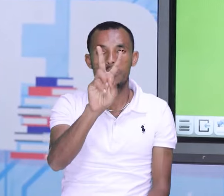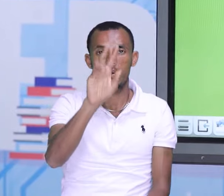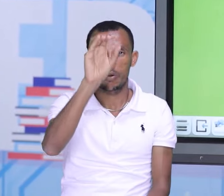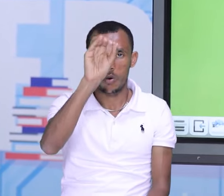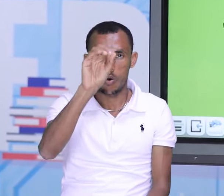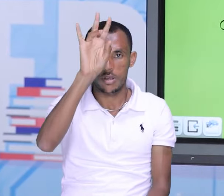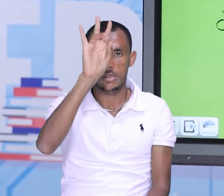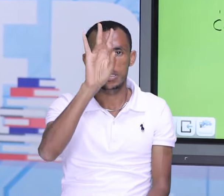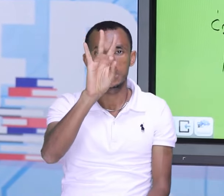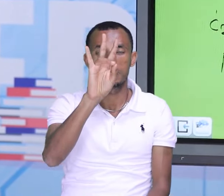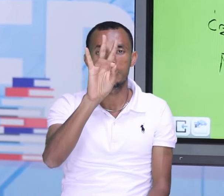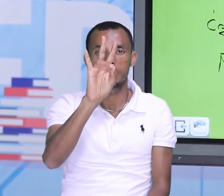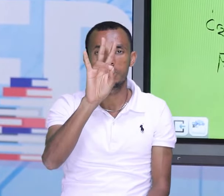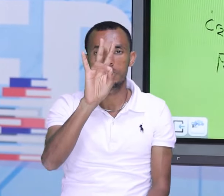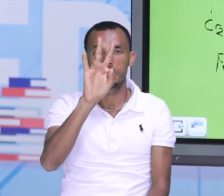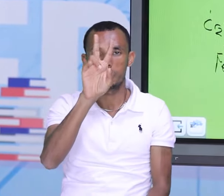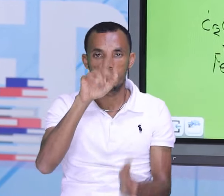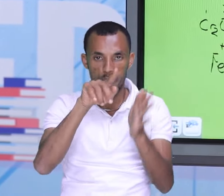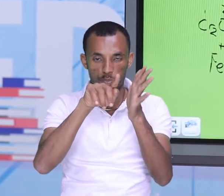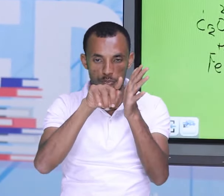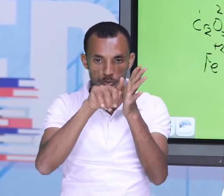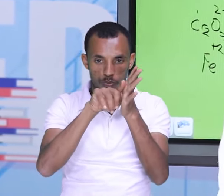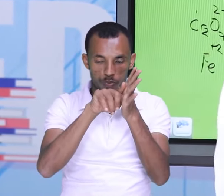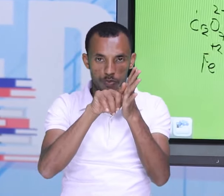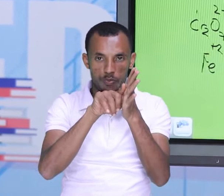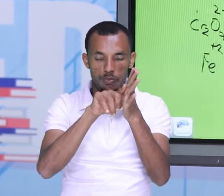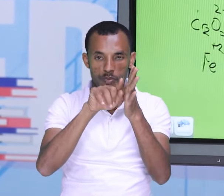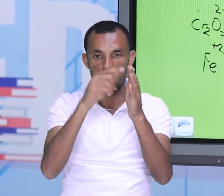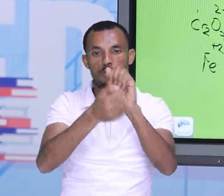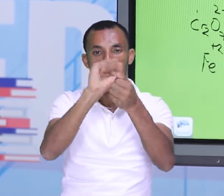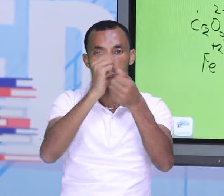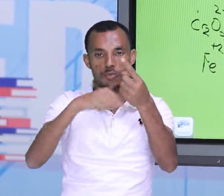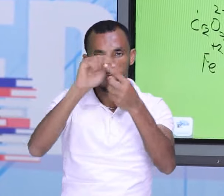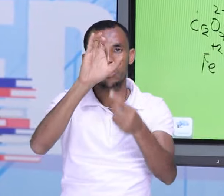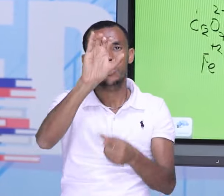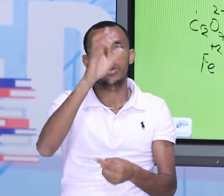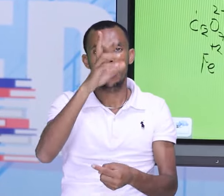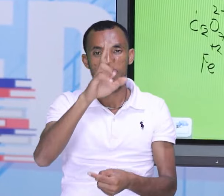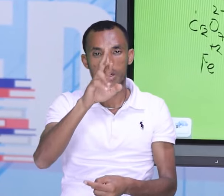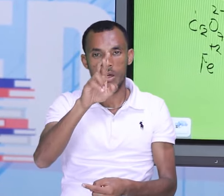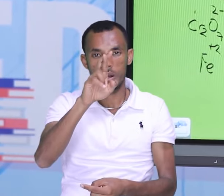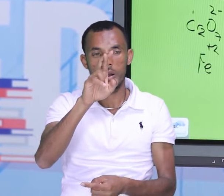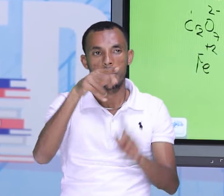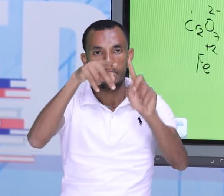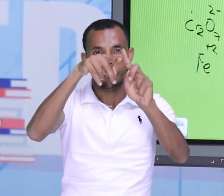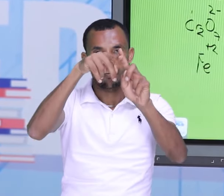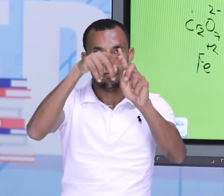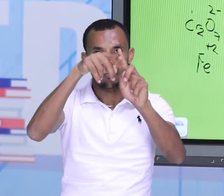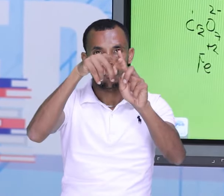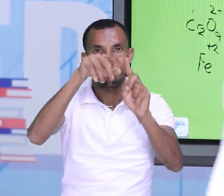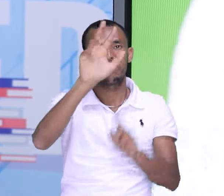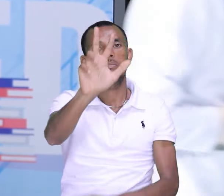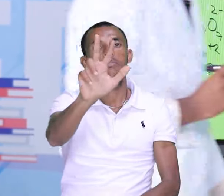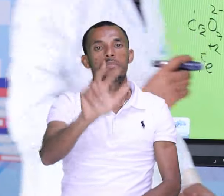Cr2O7 2 minus converted into Cr plus